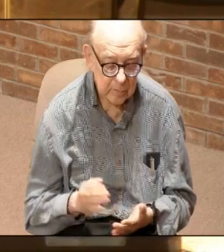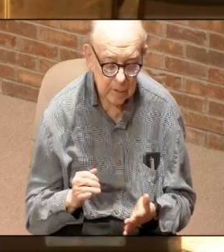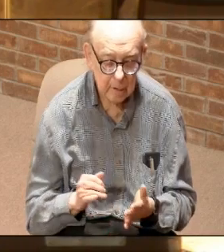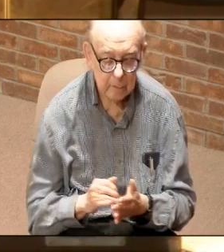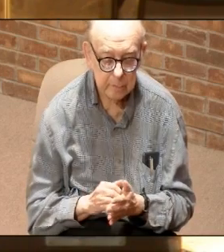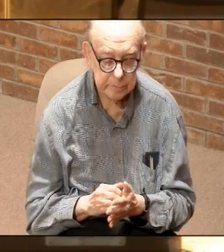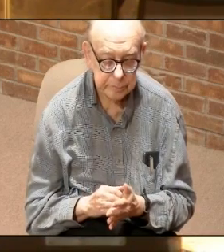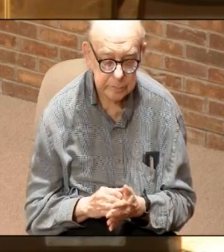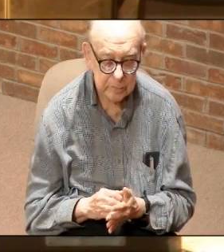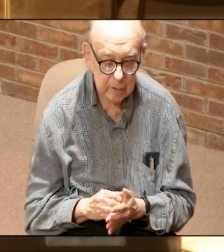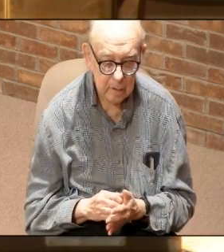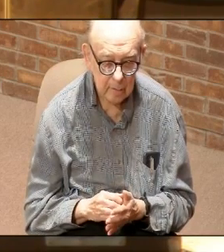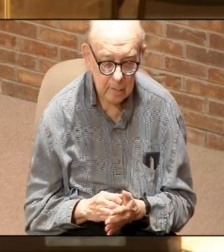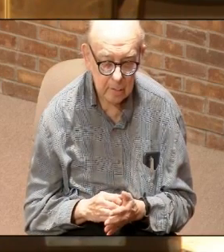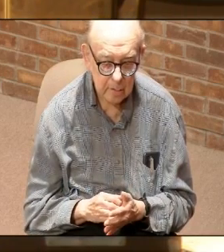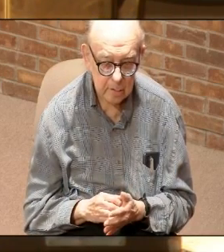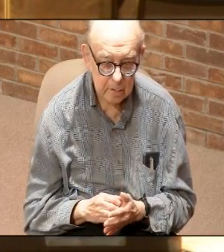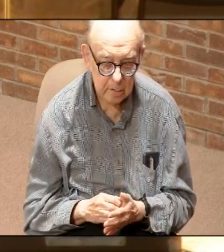That's